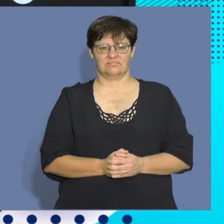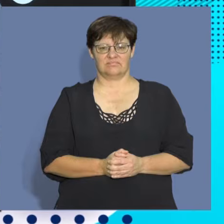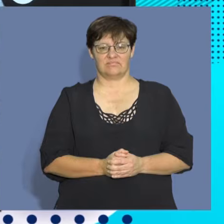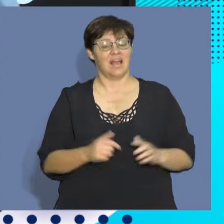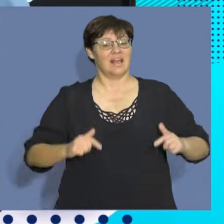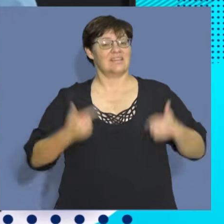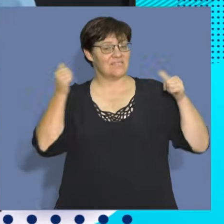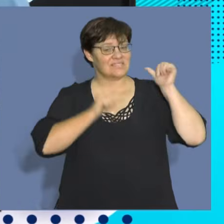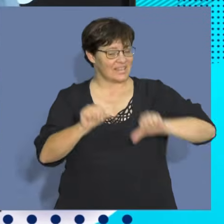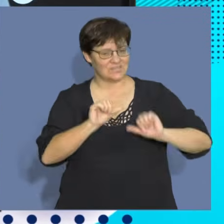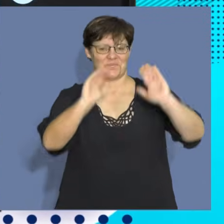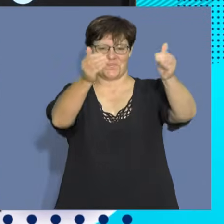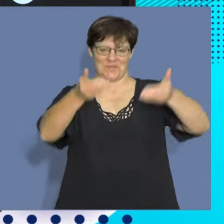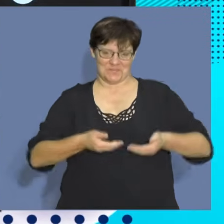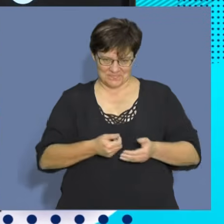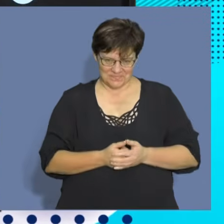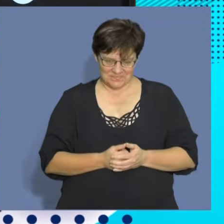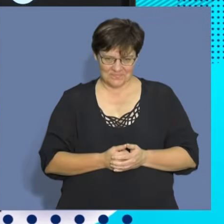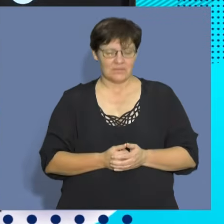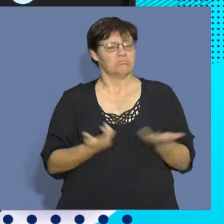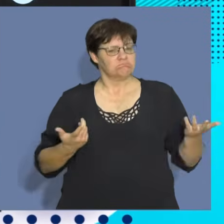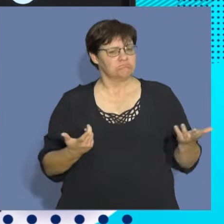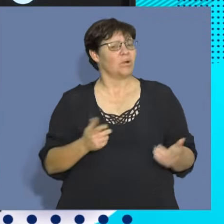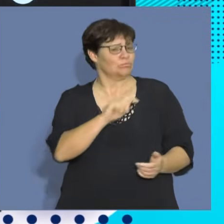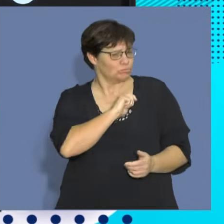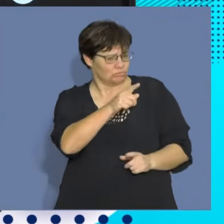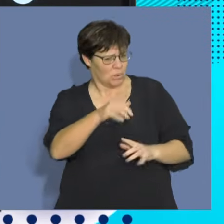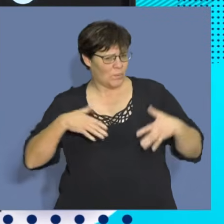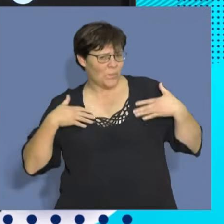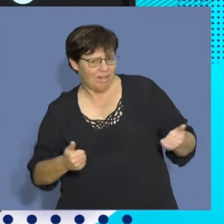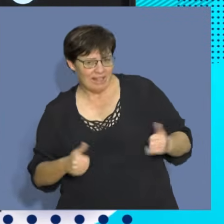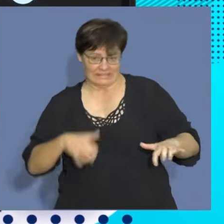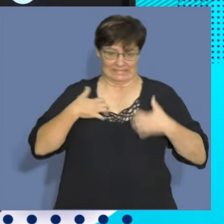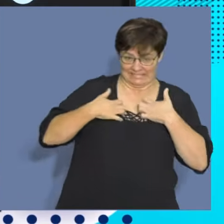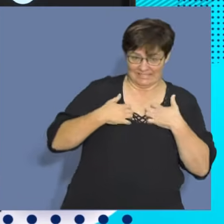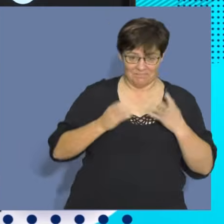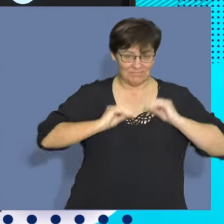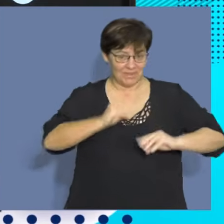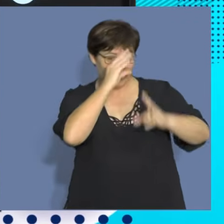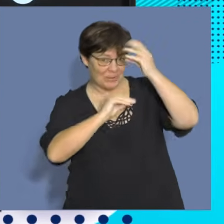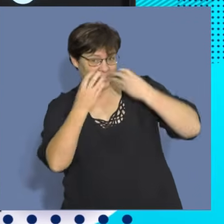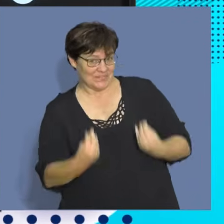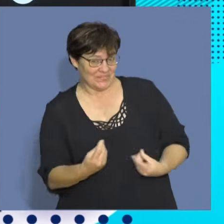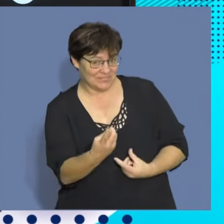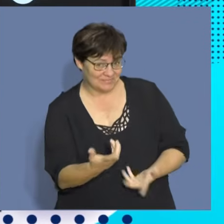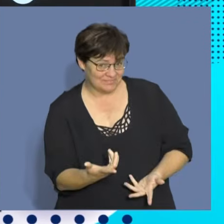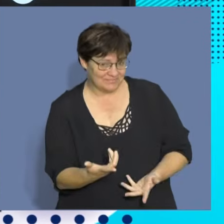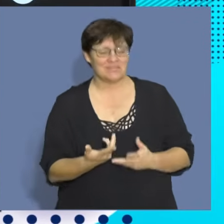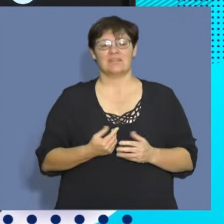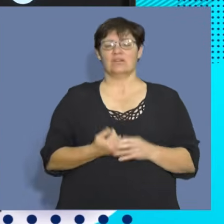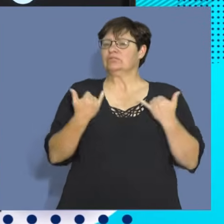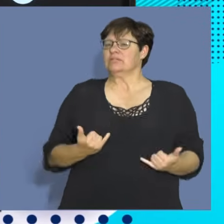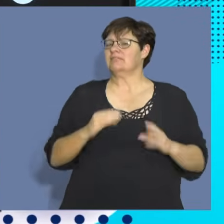Welcome Life Science learners to another installment. Trust that you guys are well and excited about our lesson today. In our lesson today, we're going to continue